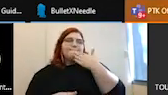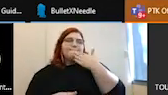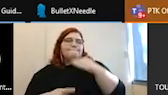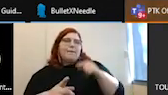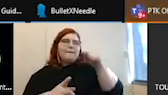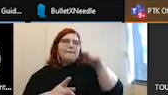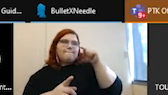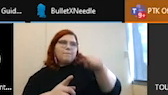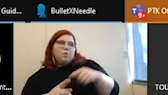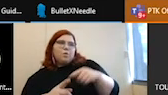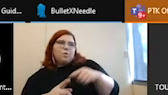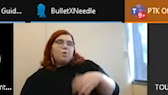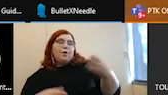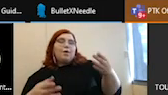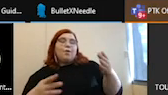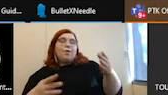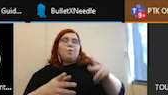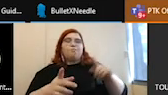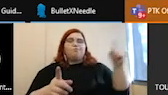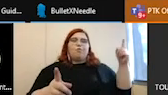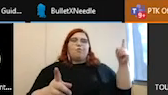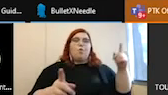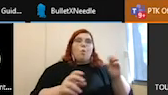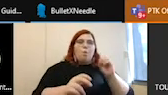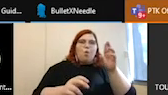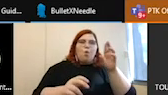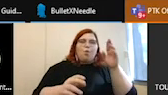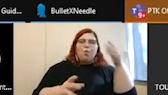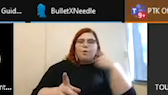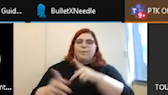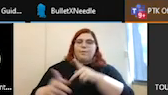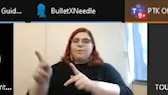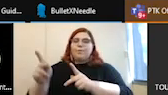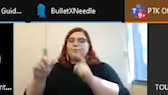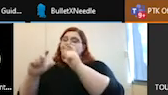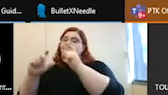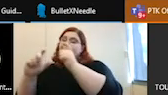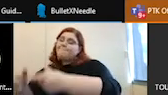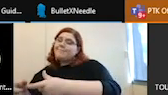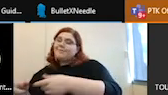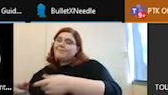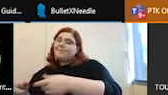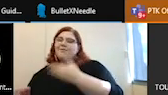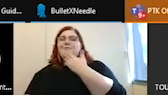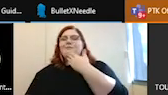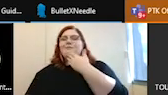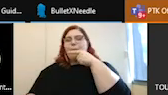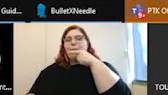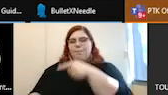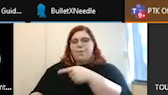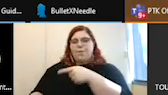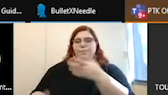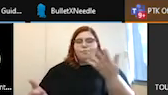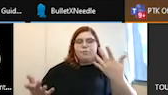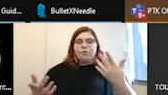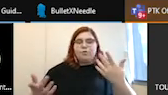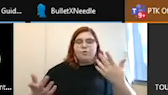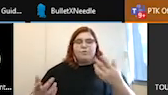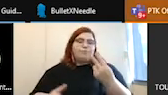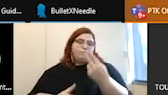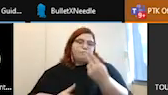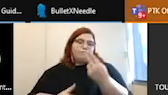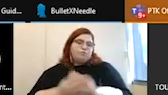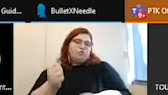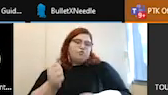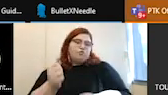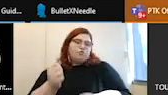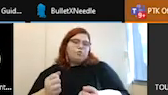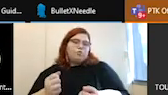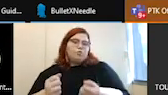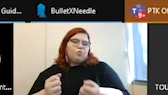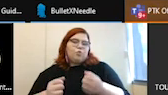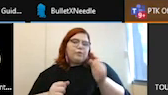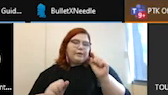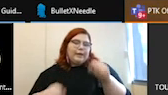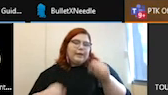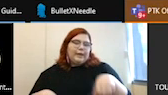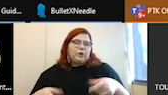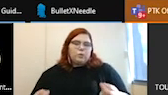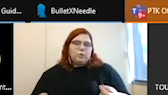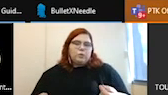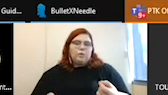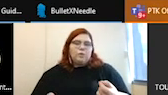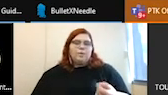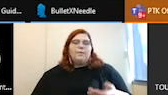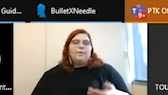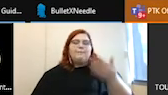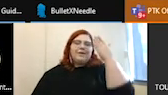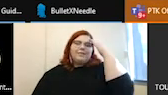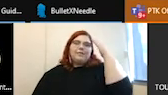and then you give them a good point. So you do have the option of doing that. But I think that's a little bit more complex than